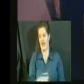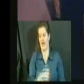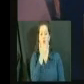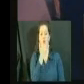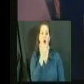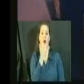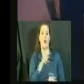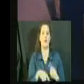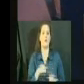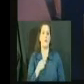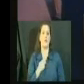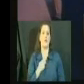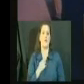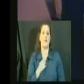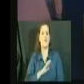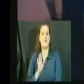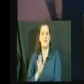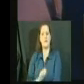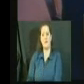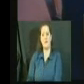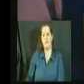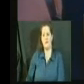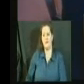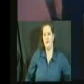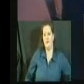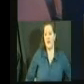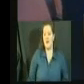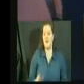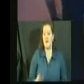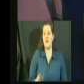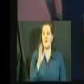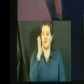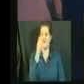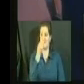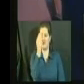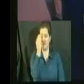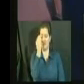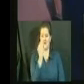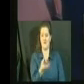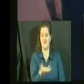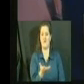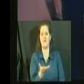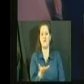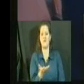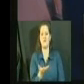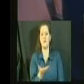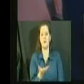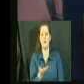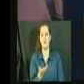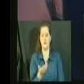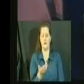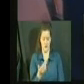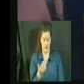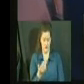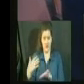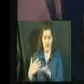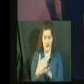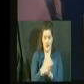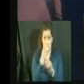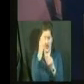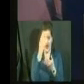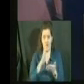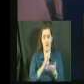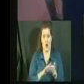I will tell you that I did gather some information on the salaries